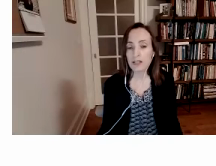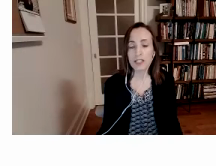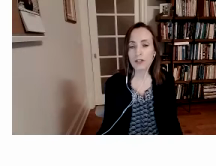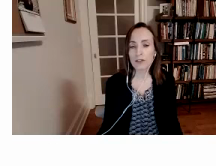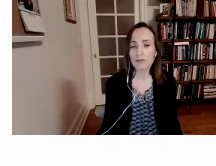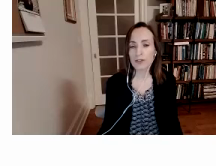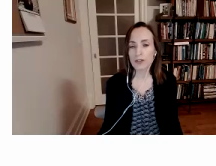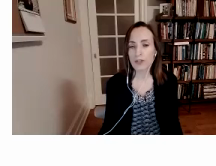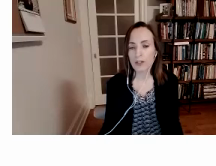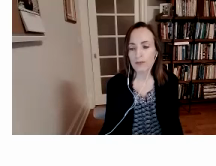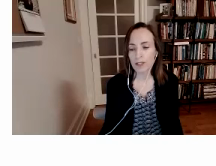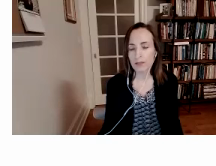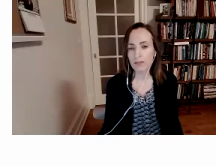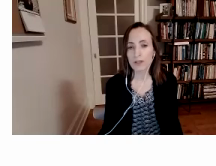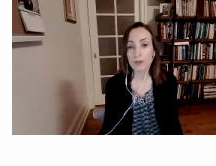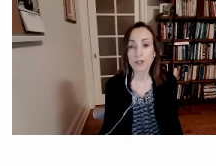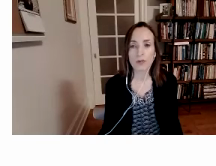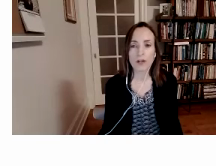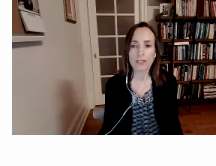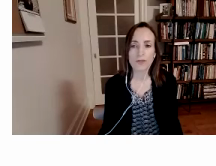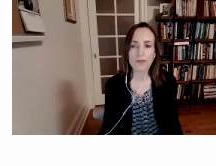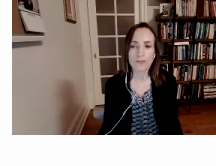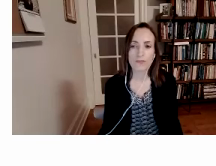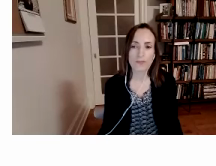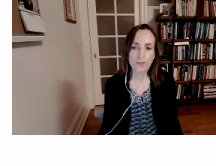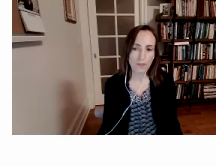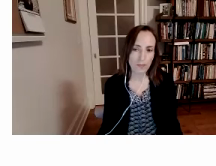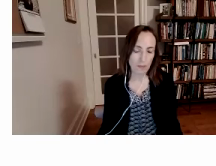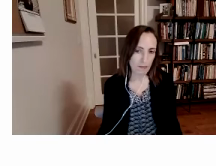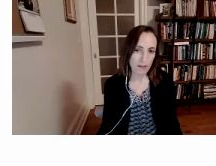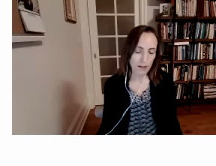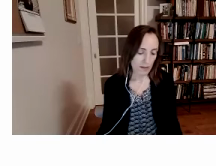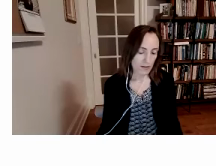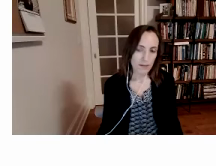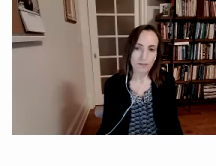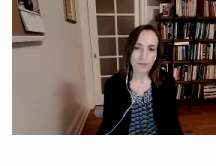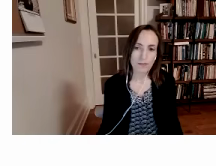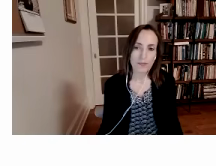in intensity or other measures of acoustic prominence.